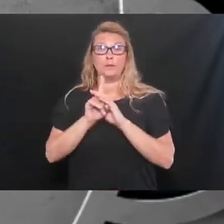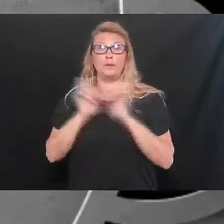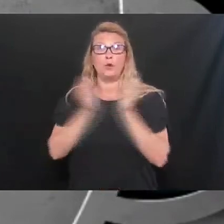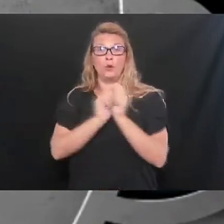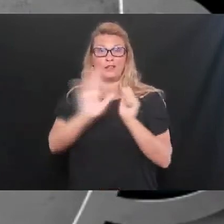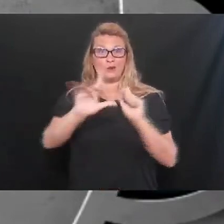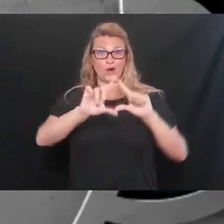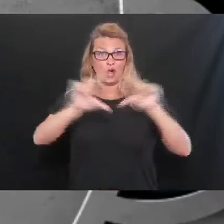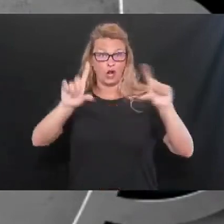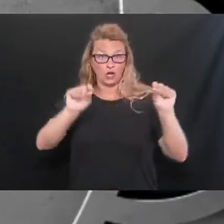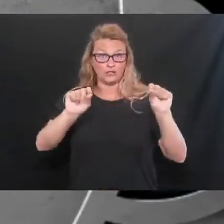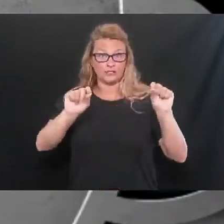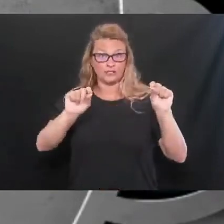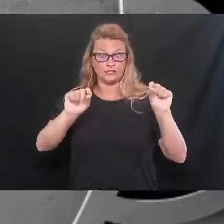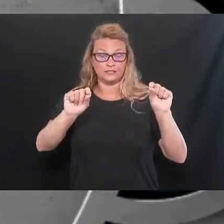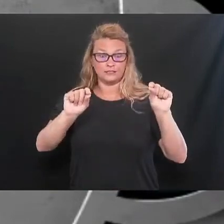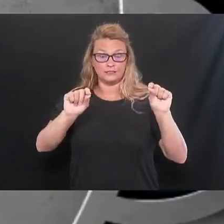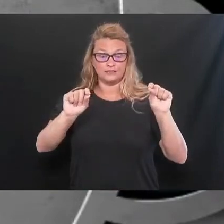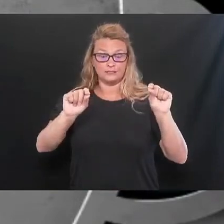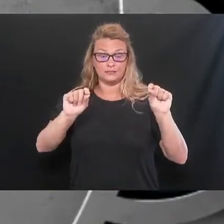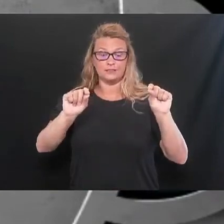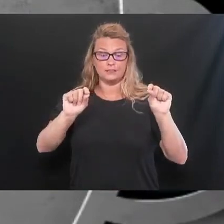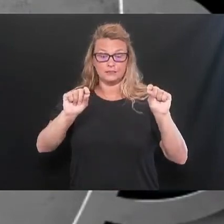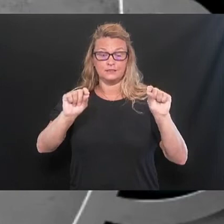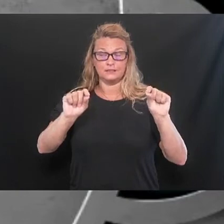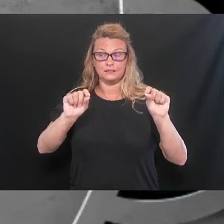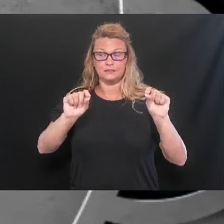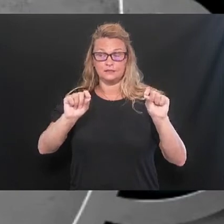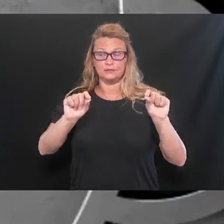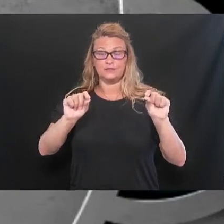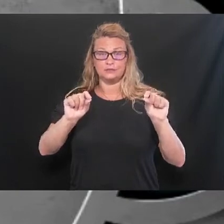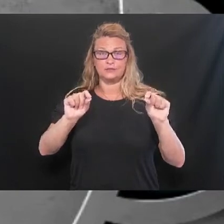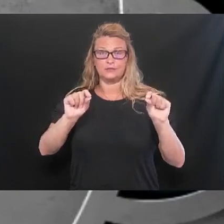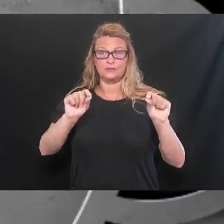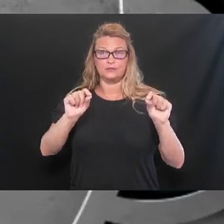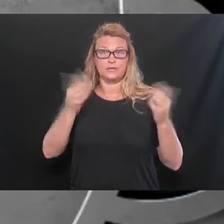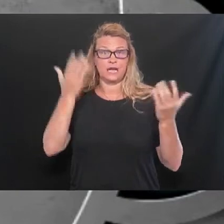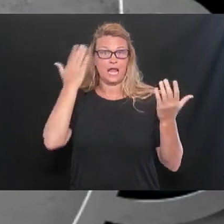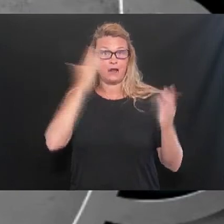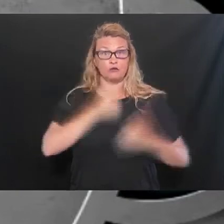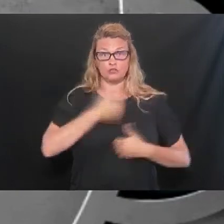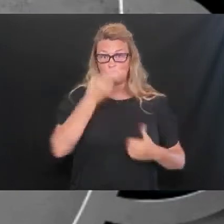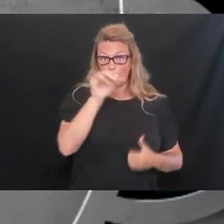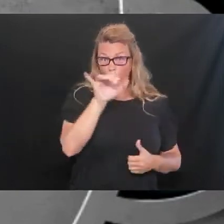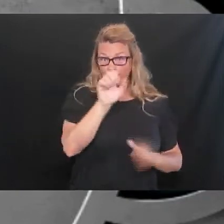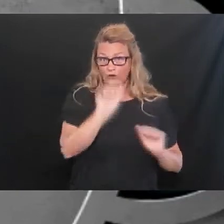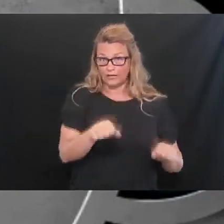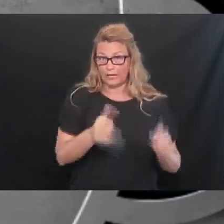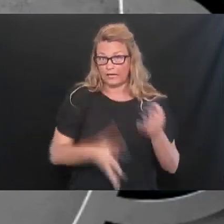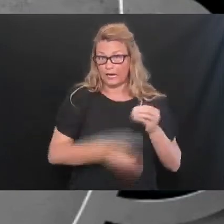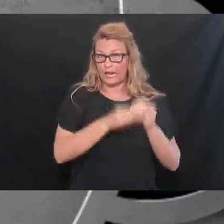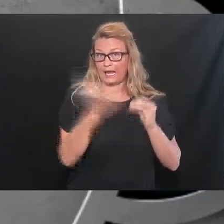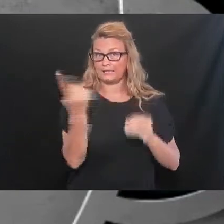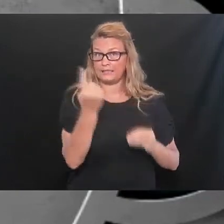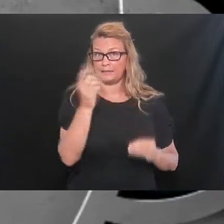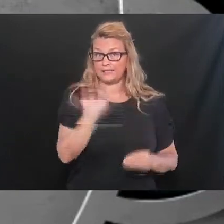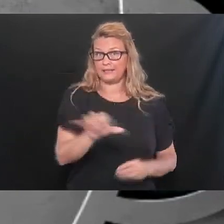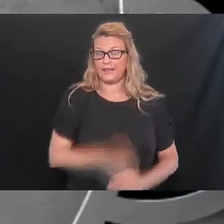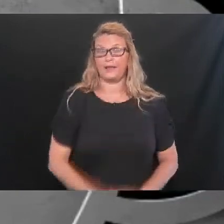card and you're self-attesting for that, David. But I don't know if General Hoyer has anything else to add to